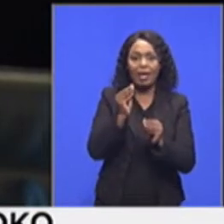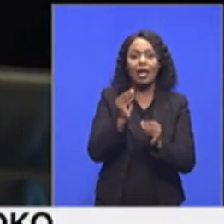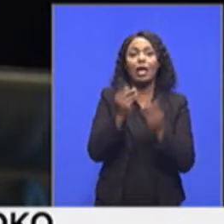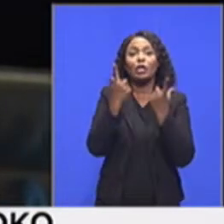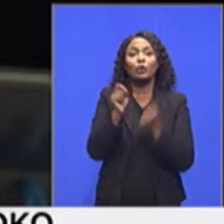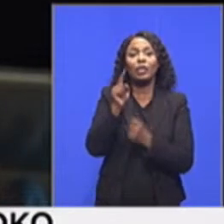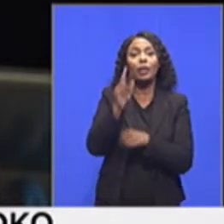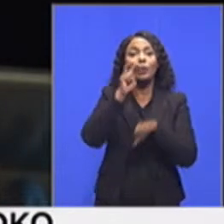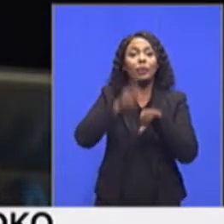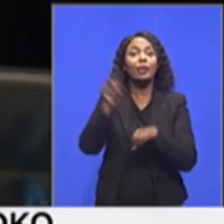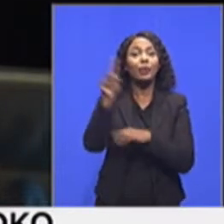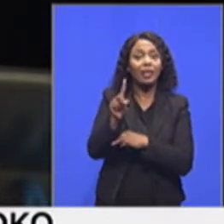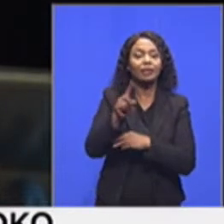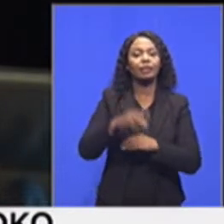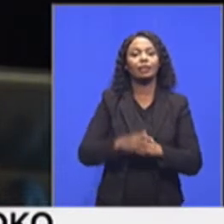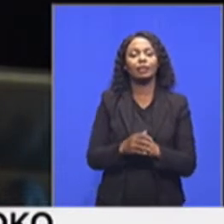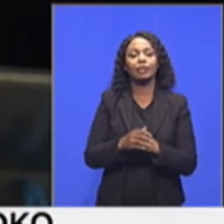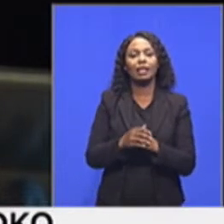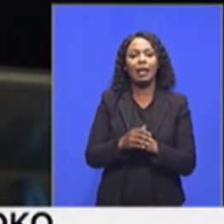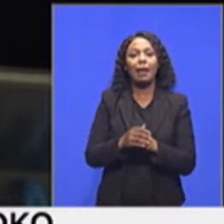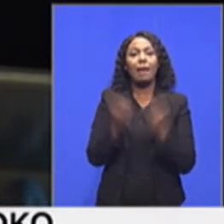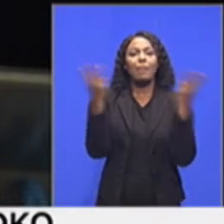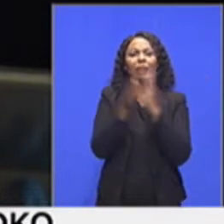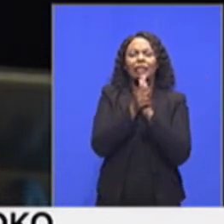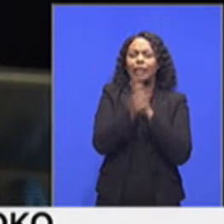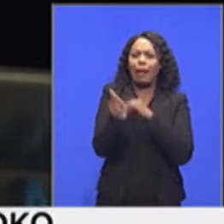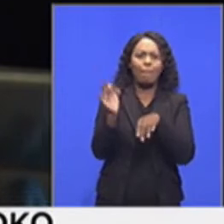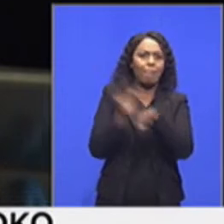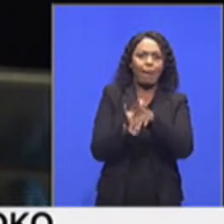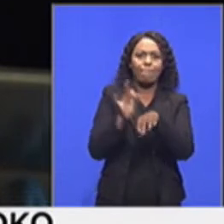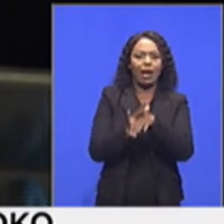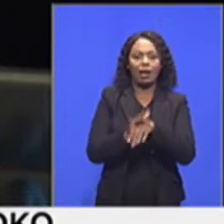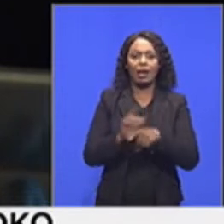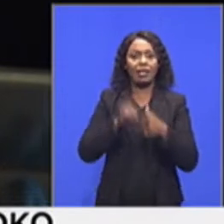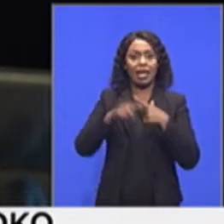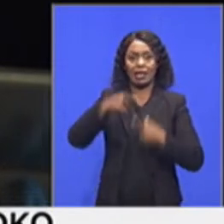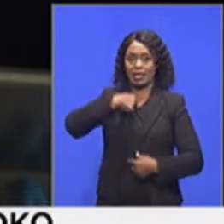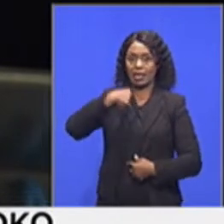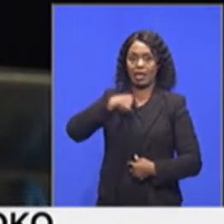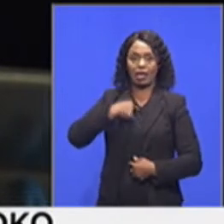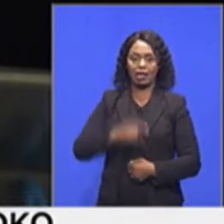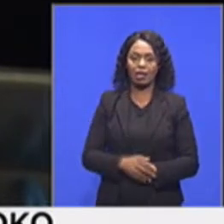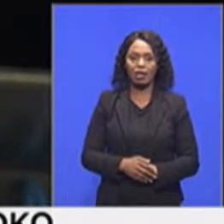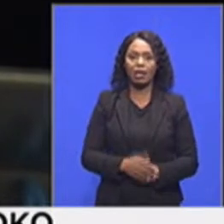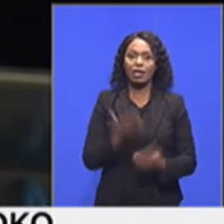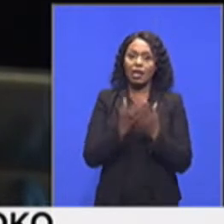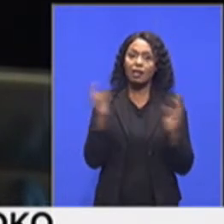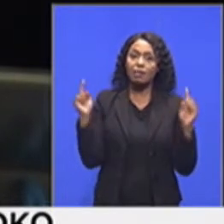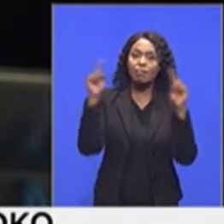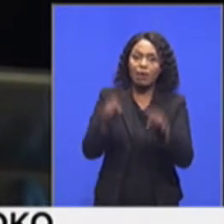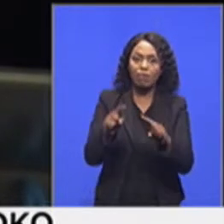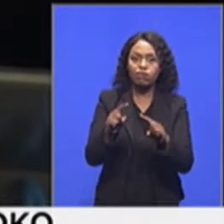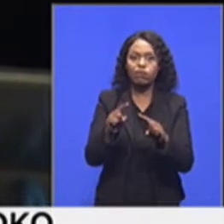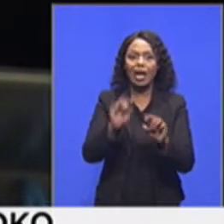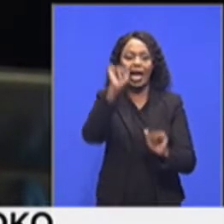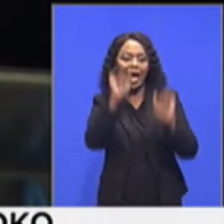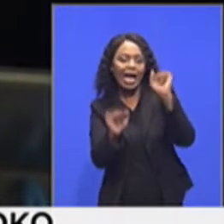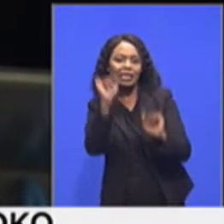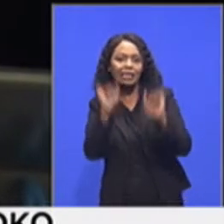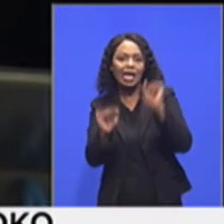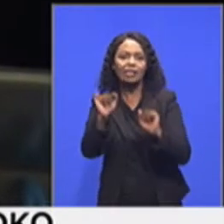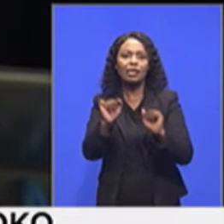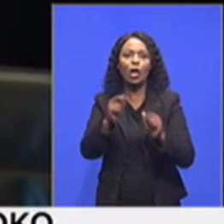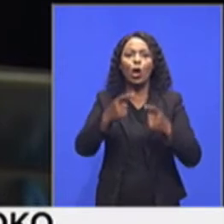need skilled people than myself, more skilled than myself, who can go into a bridge and assess the cost to build that